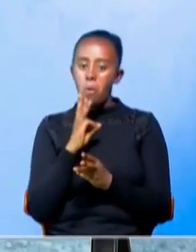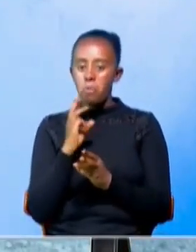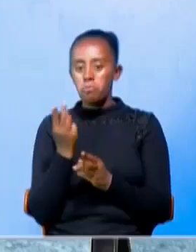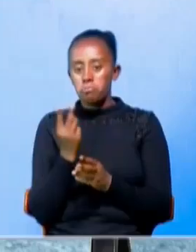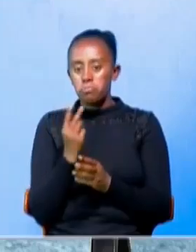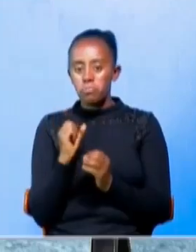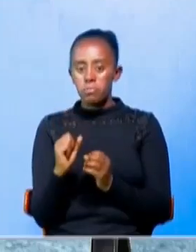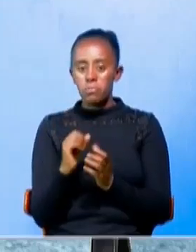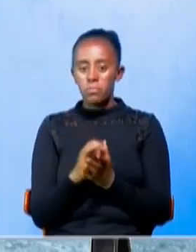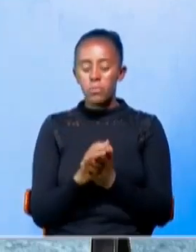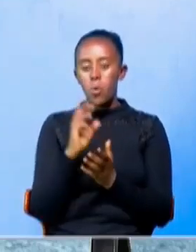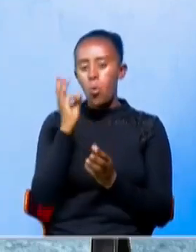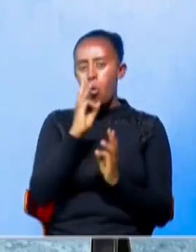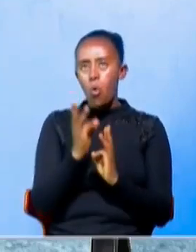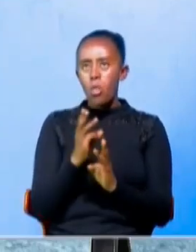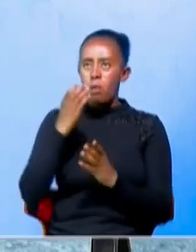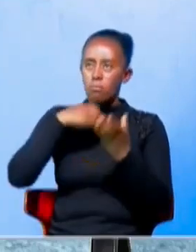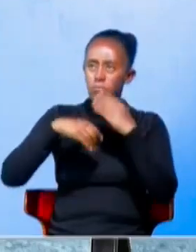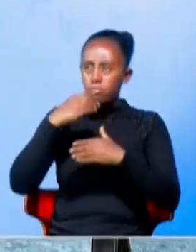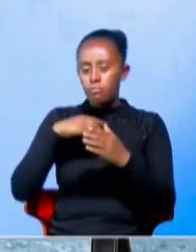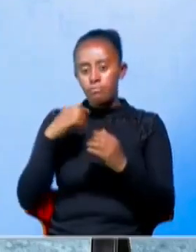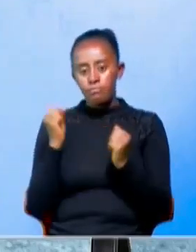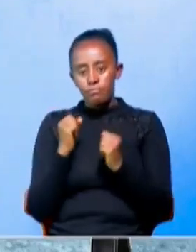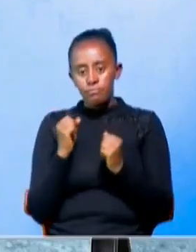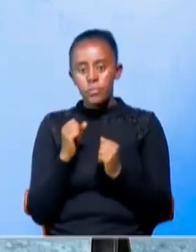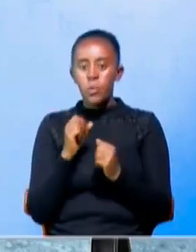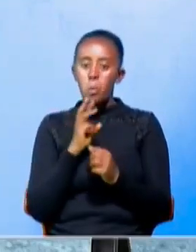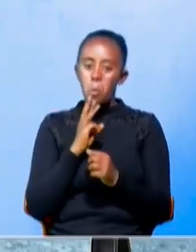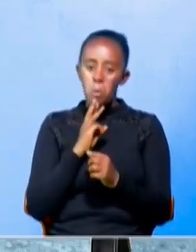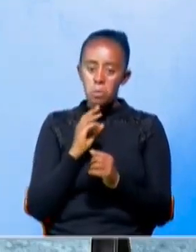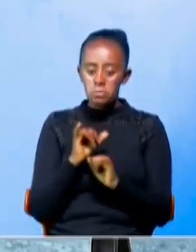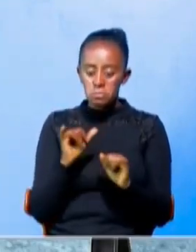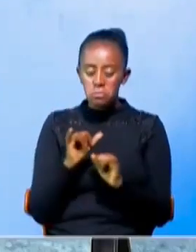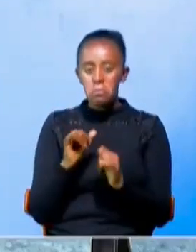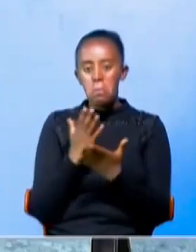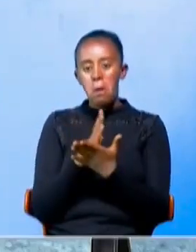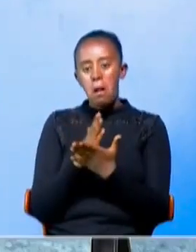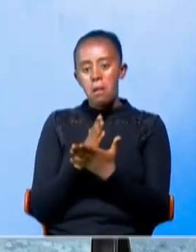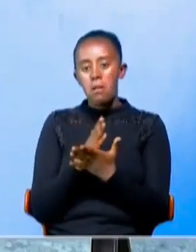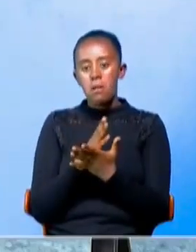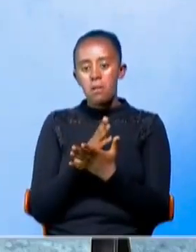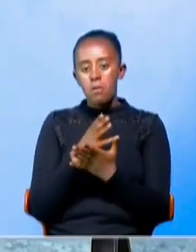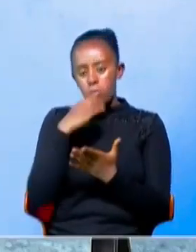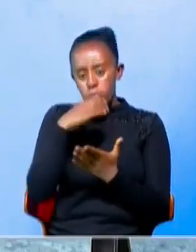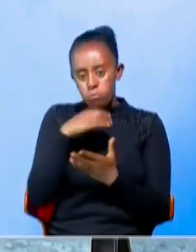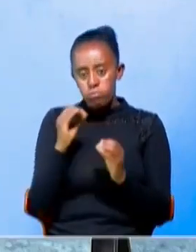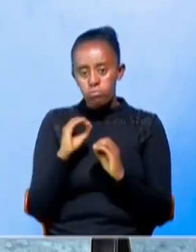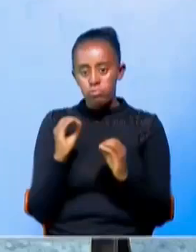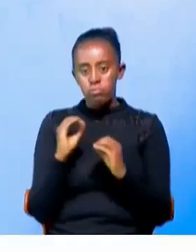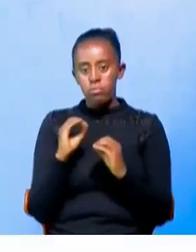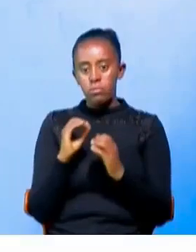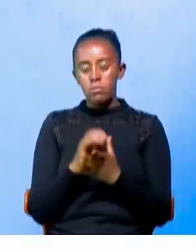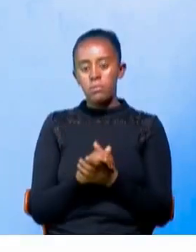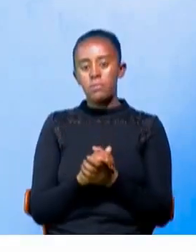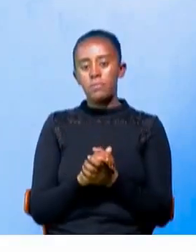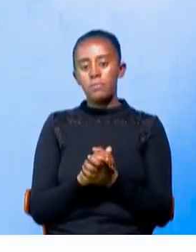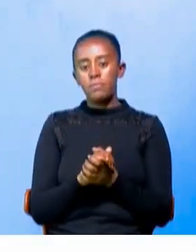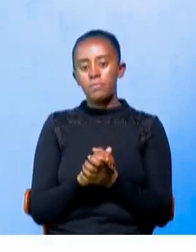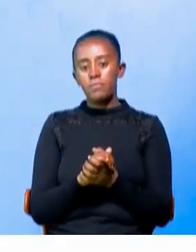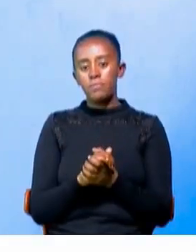The weather, right? The water is mild. You can wash your here now.